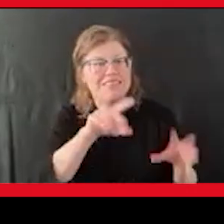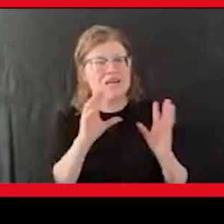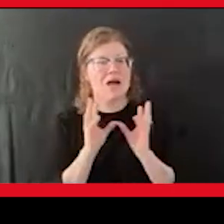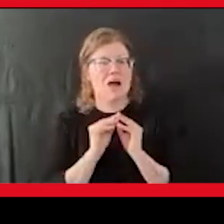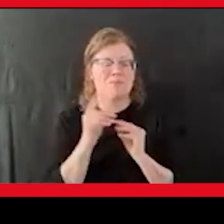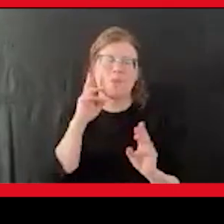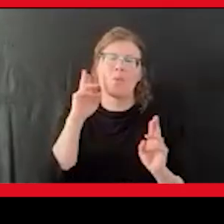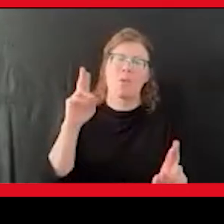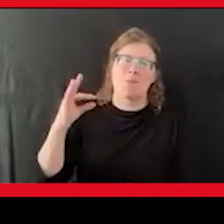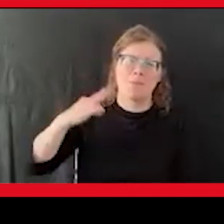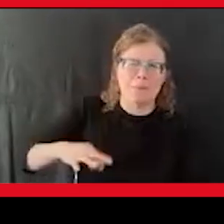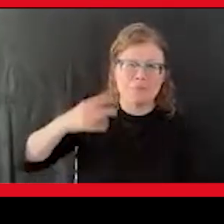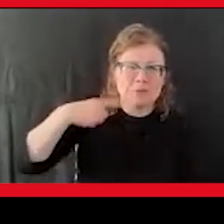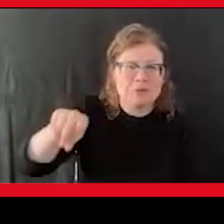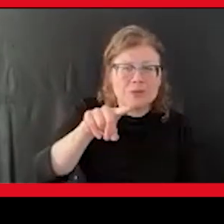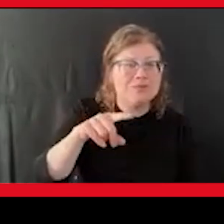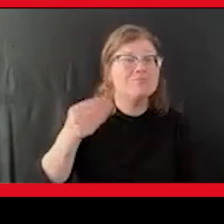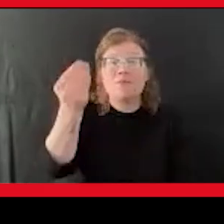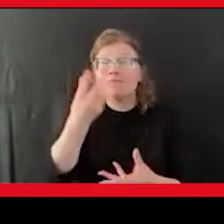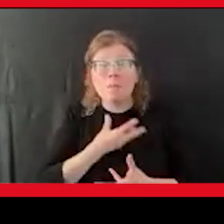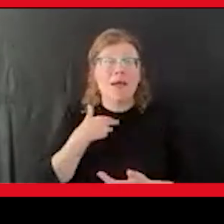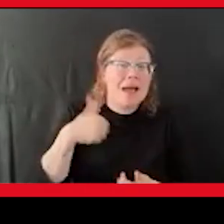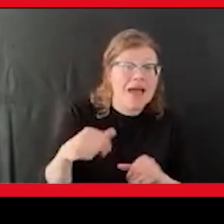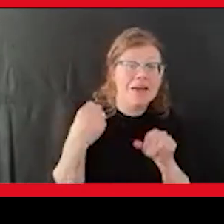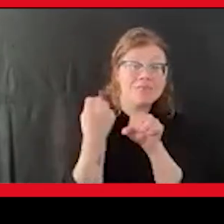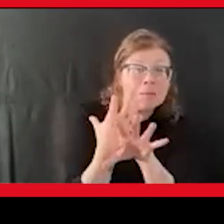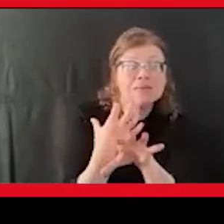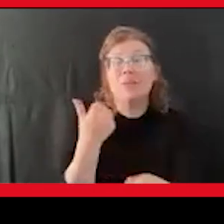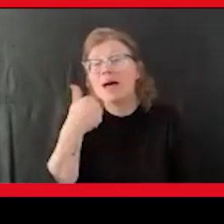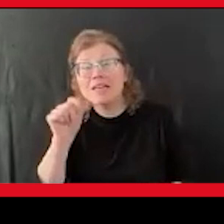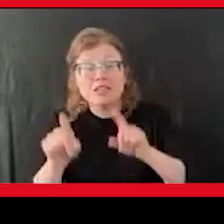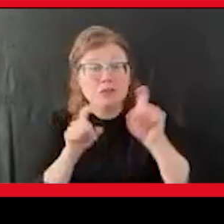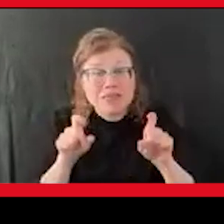you. Here is our contact information again, so you can